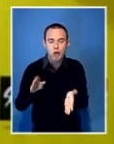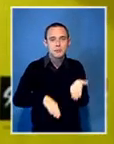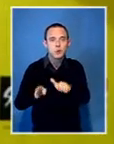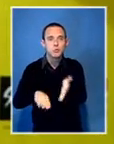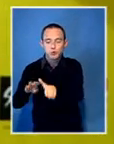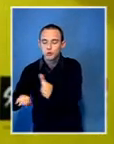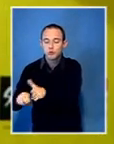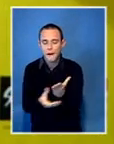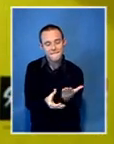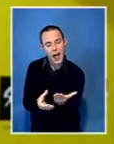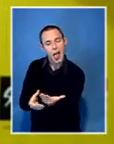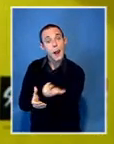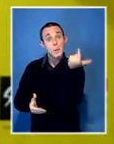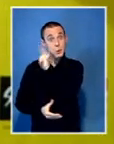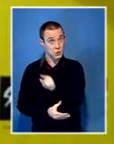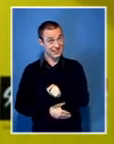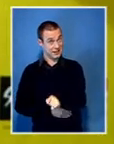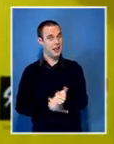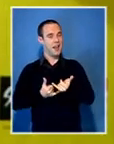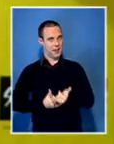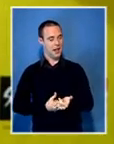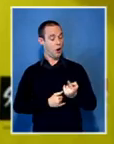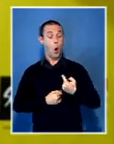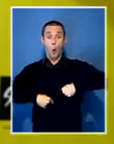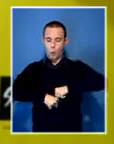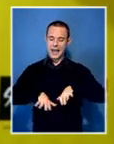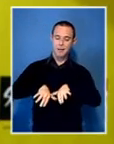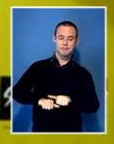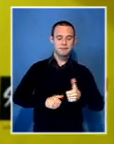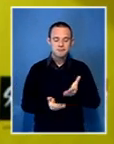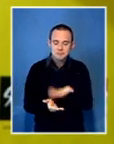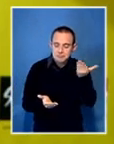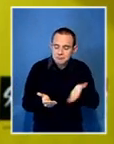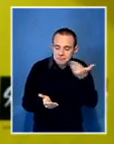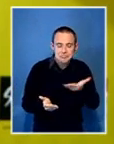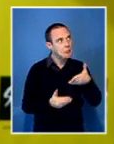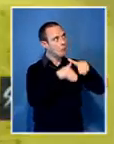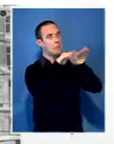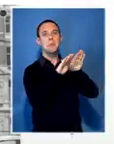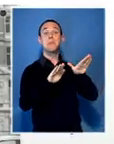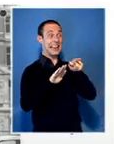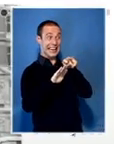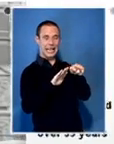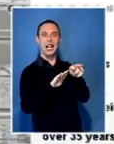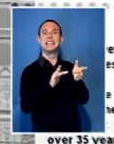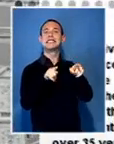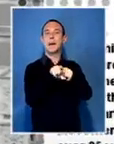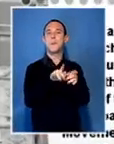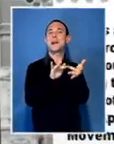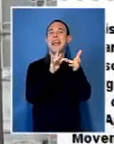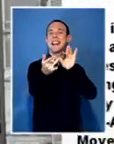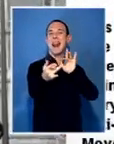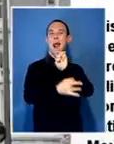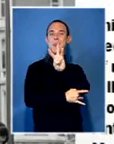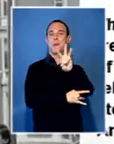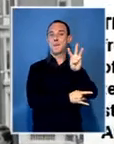it properly. Then it's taken us a few years to scan a lot of it and put it online. Before the material